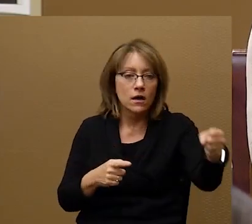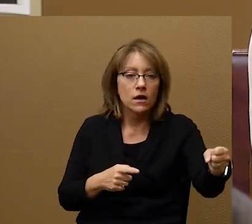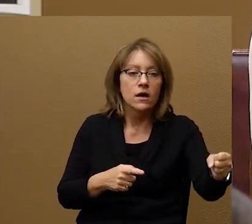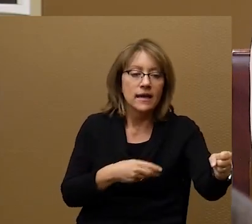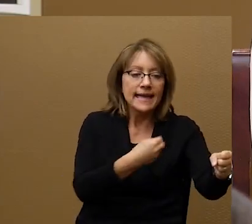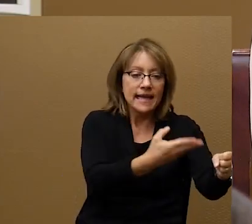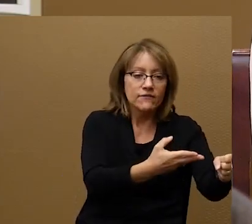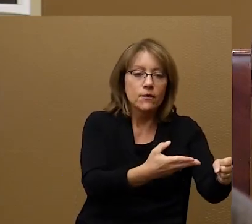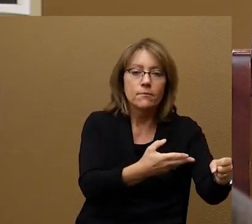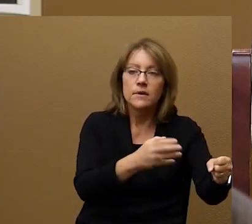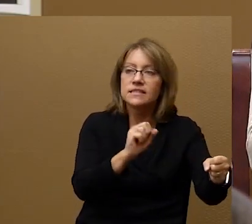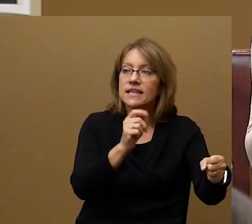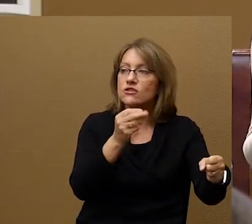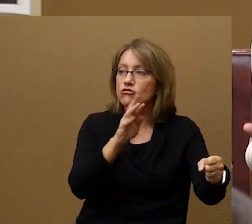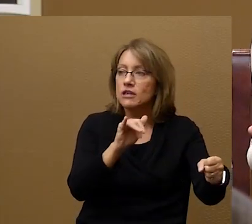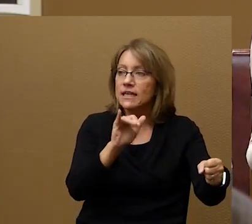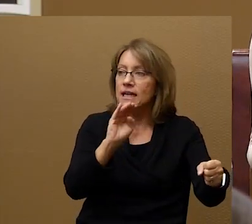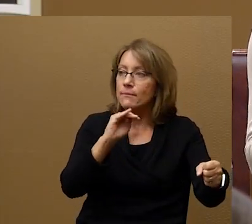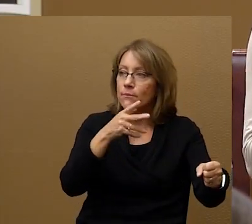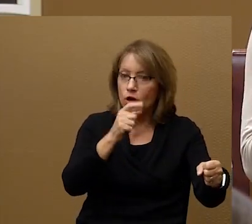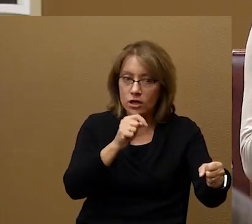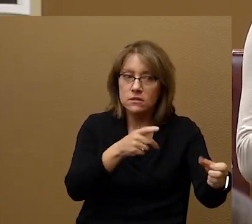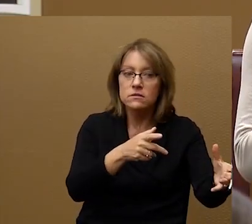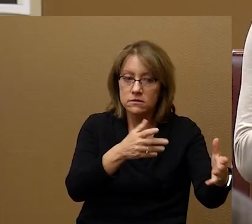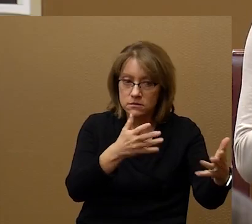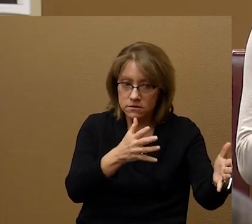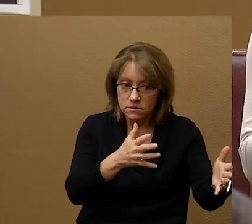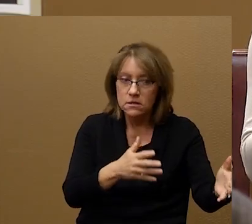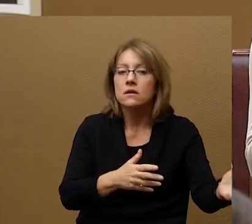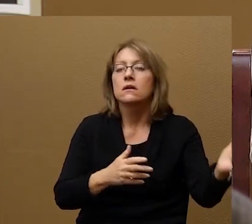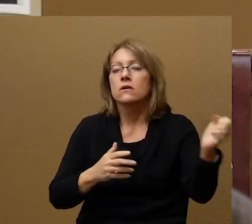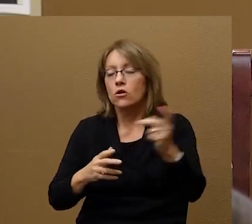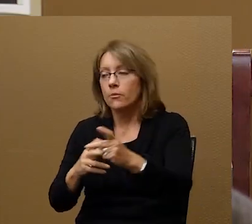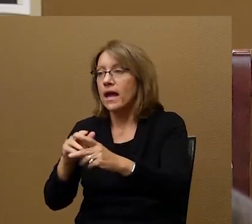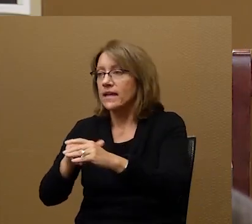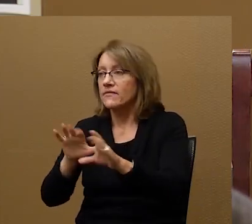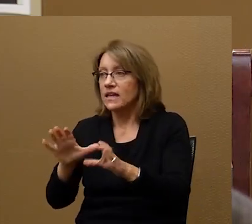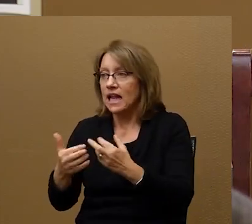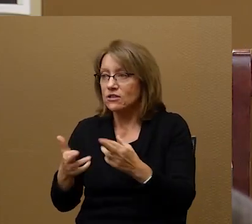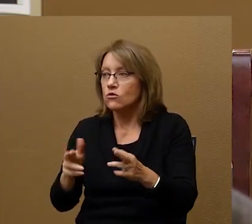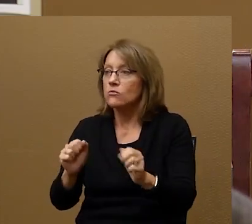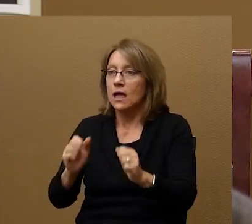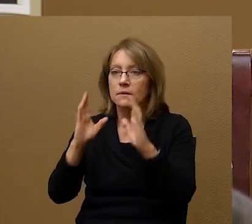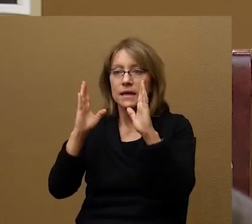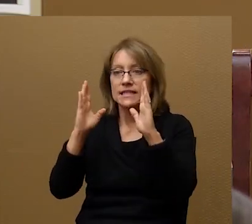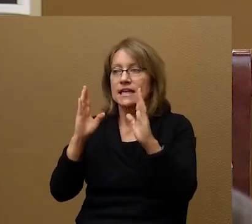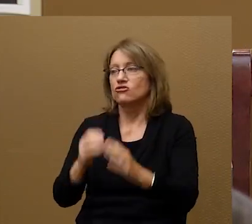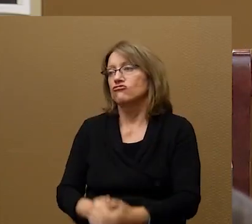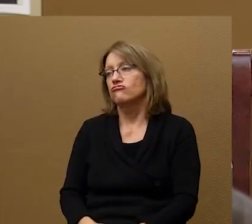that sensory input. So then when they go back to the class, they can focus and pay attention.